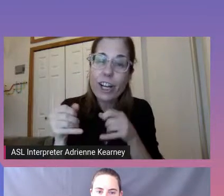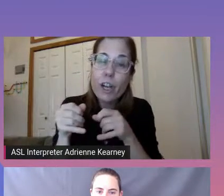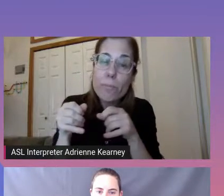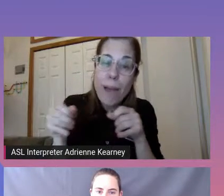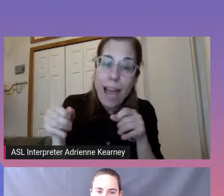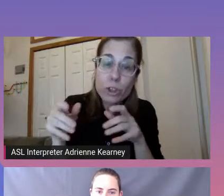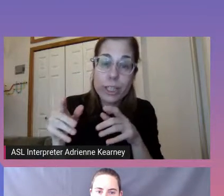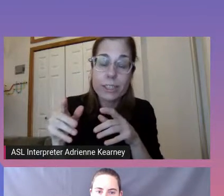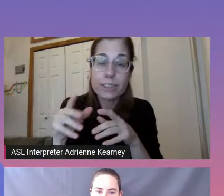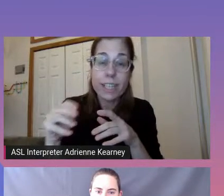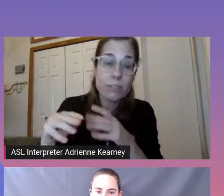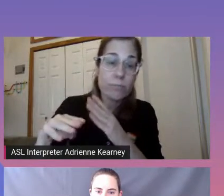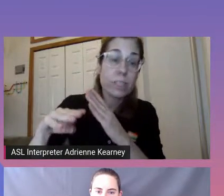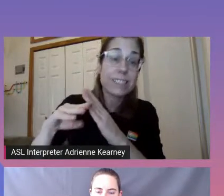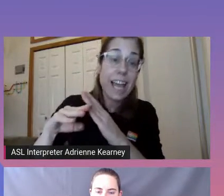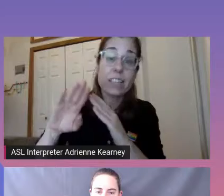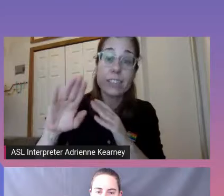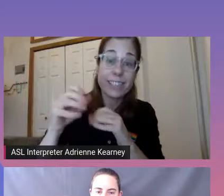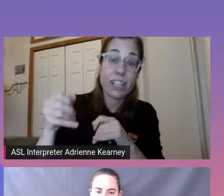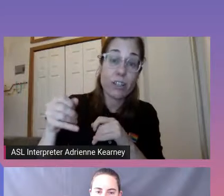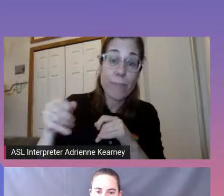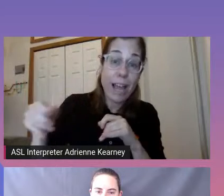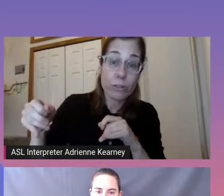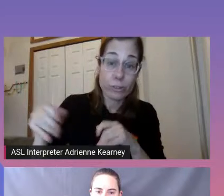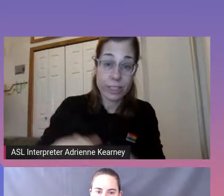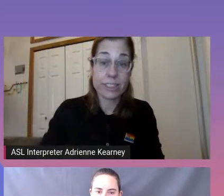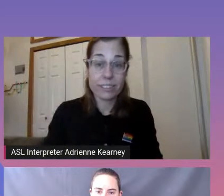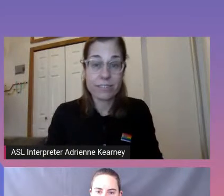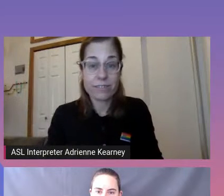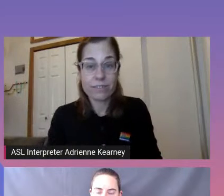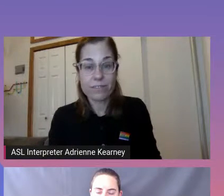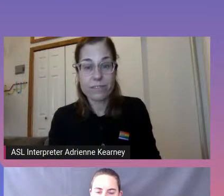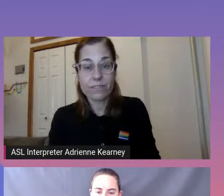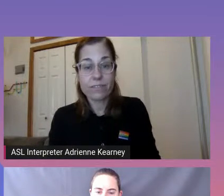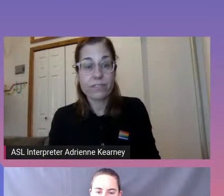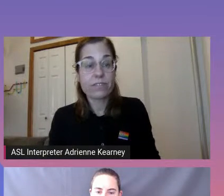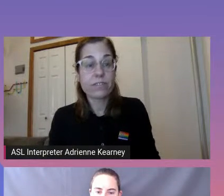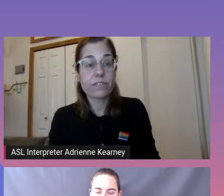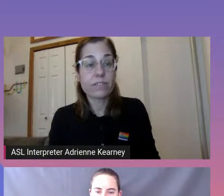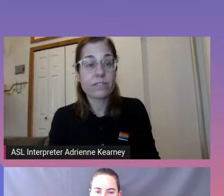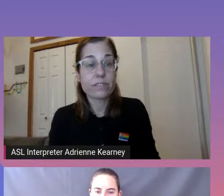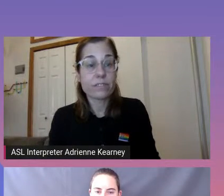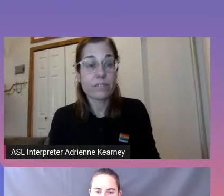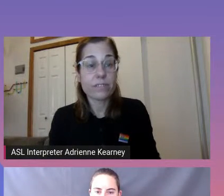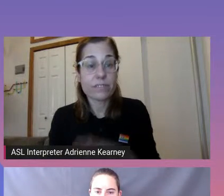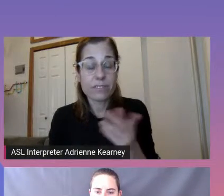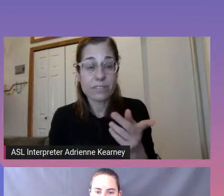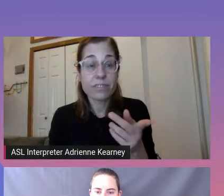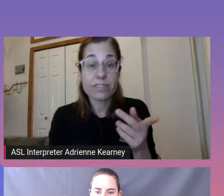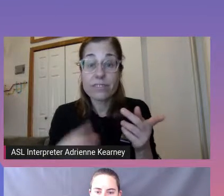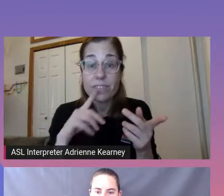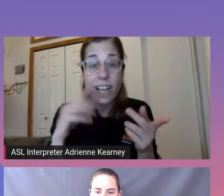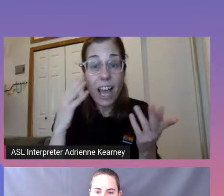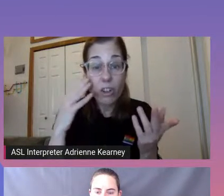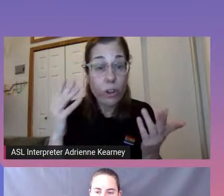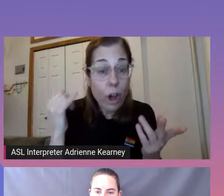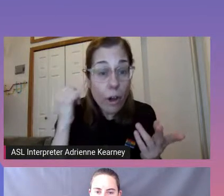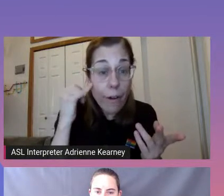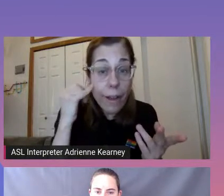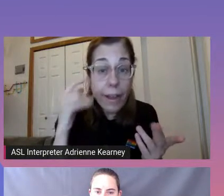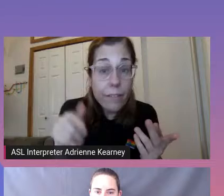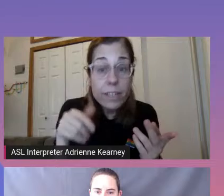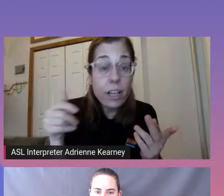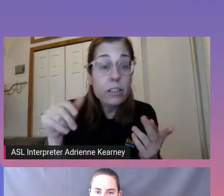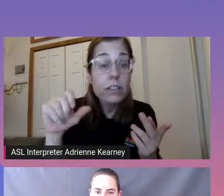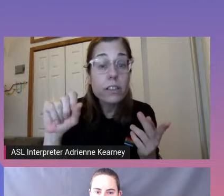No, that's a really powerful example. I don't know if Siobhan or Verstal also want to jump in on that. And like, as we're thinking about education, because I'm